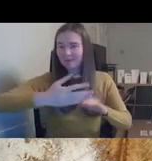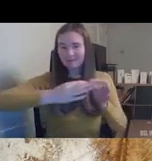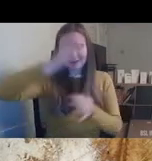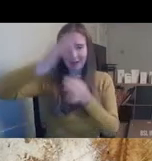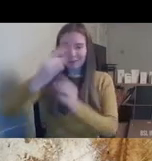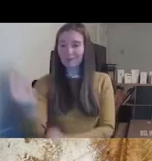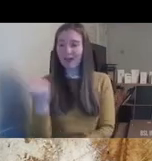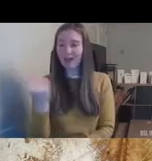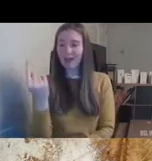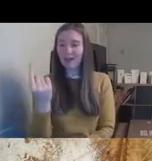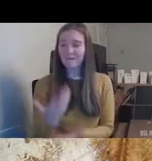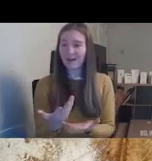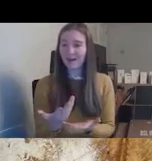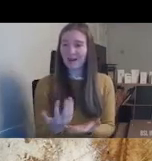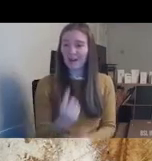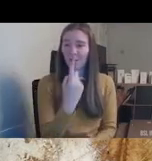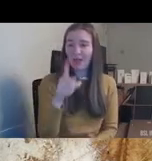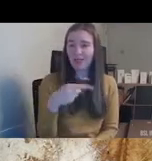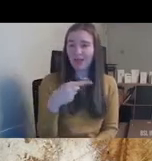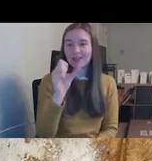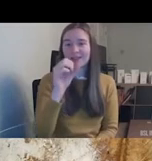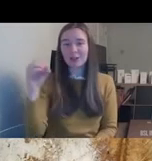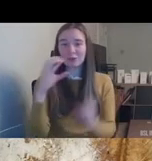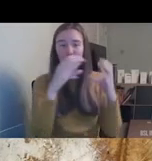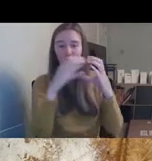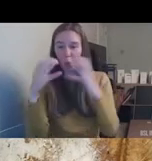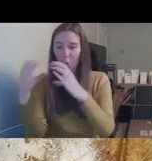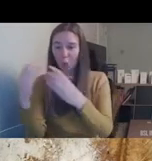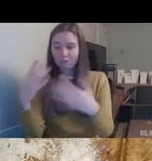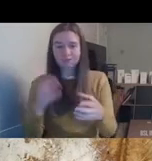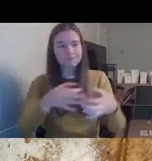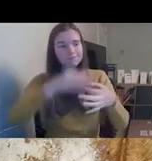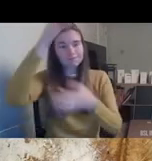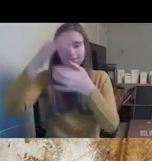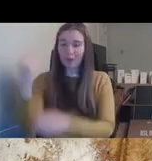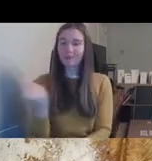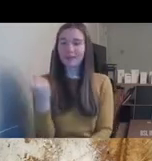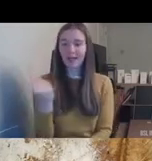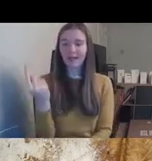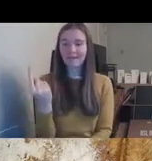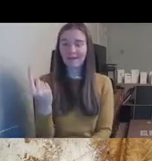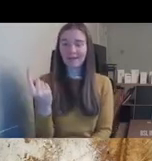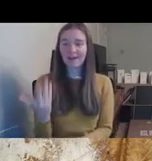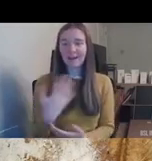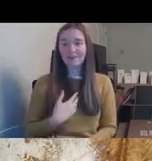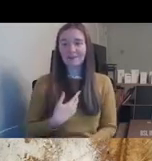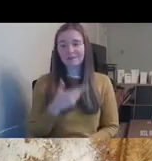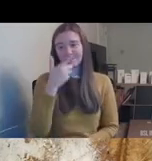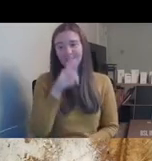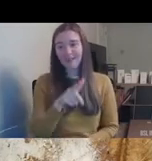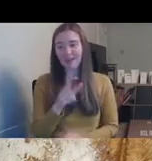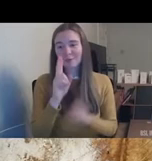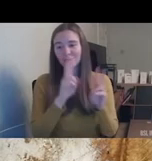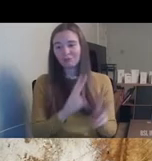,600 stones. But he was quite fortunate to have the Biennale people and